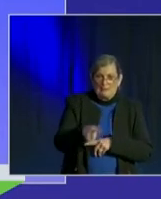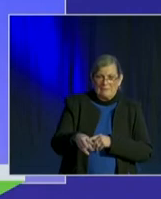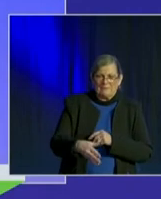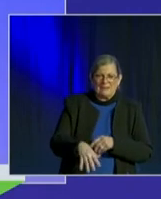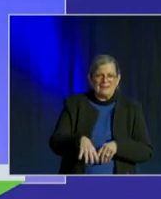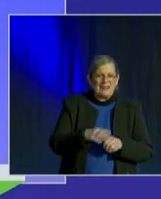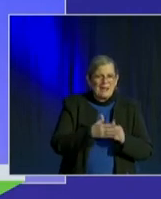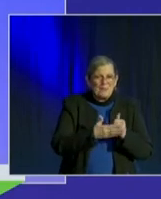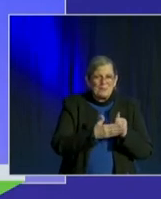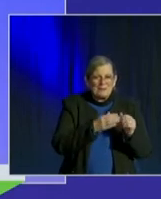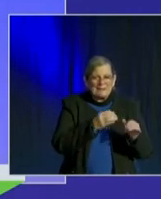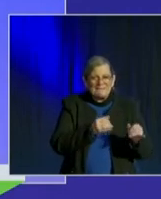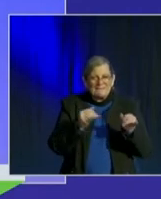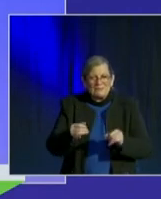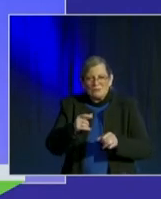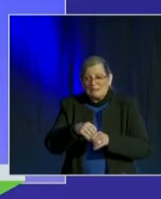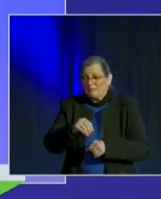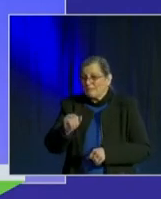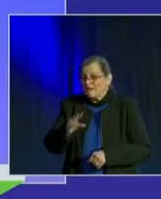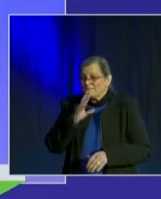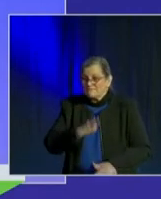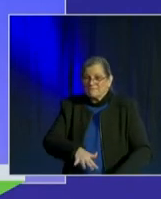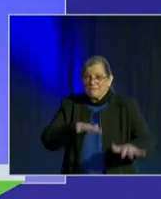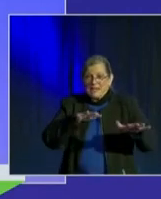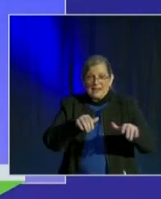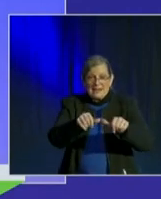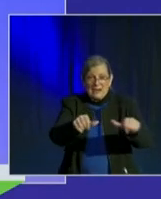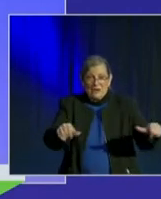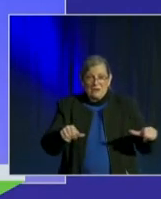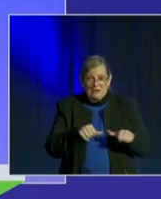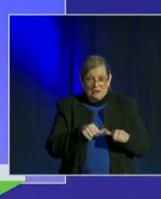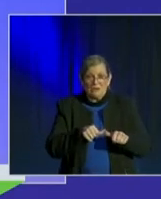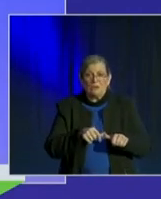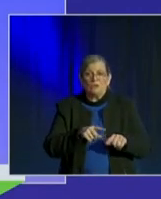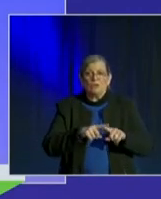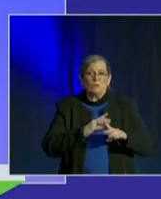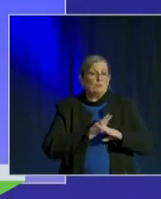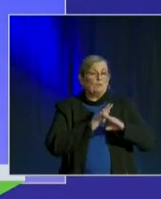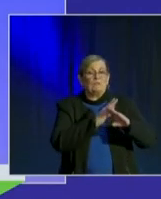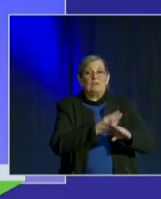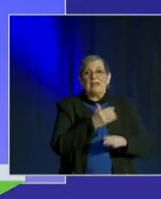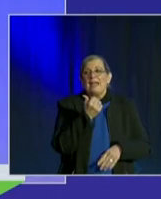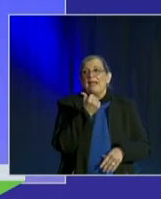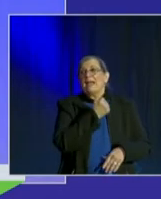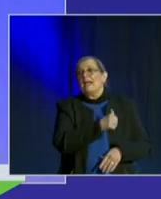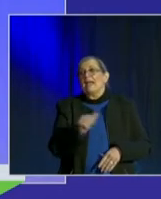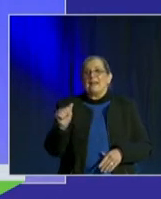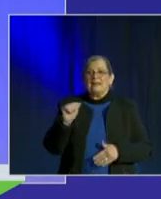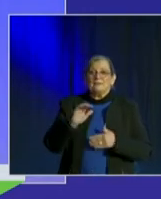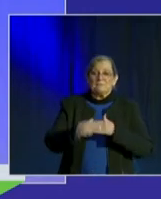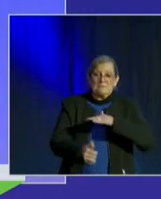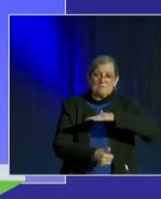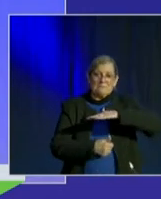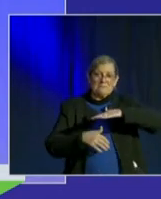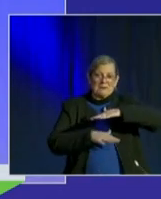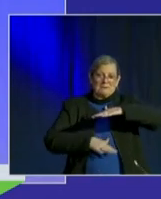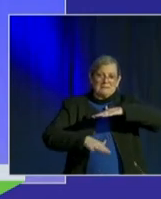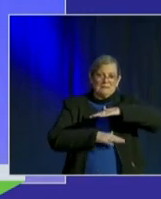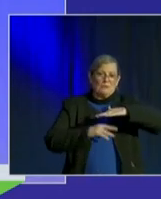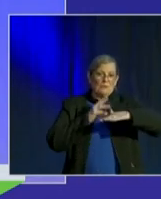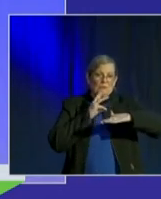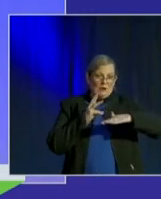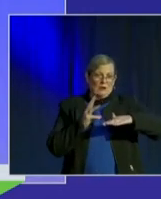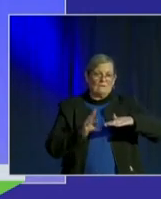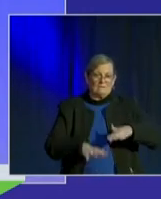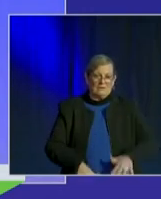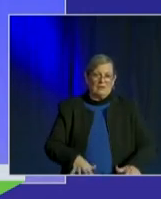are living in flood-prone areas to prevent any basement flooding. It'll prevent the water from backing